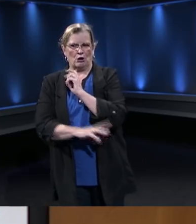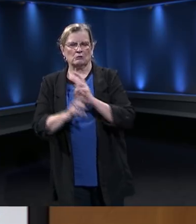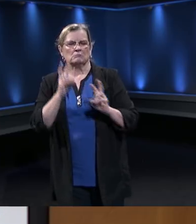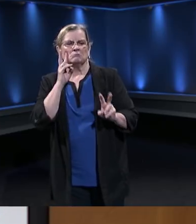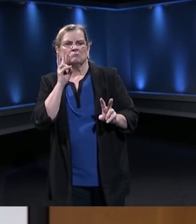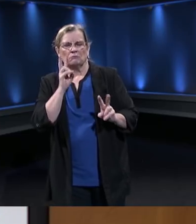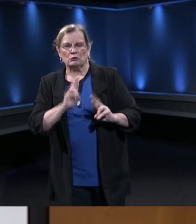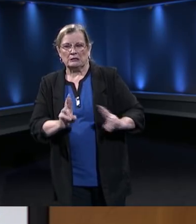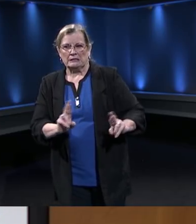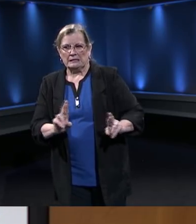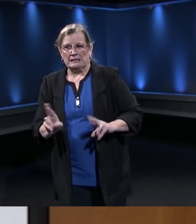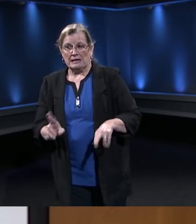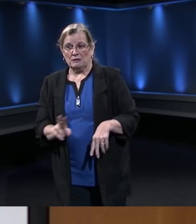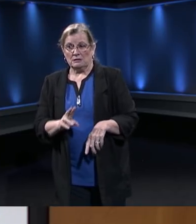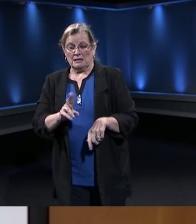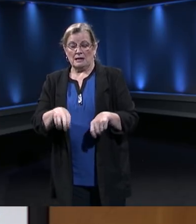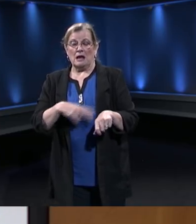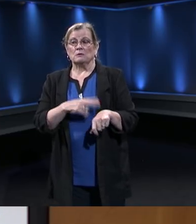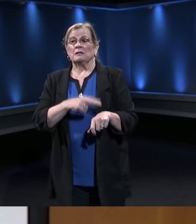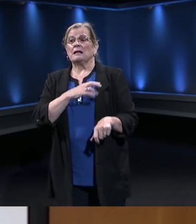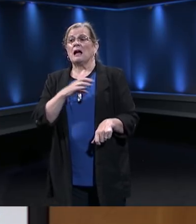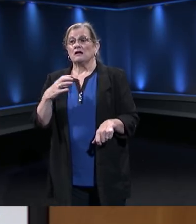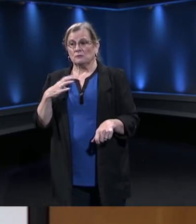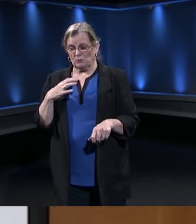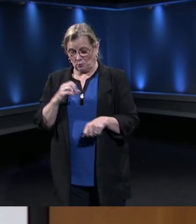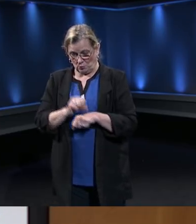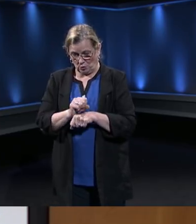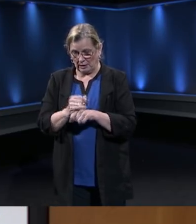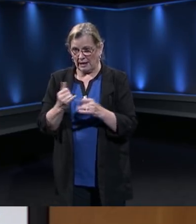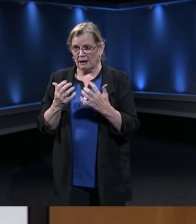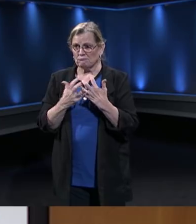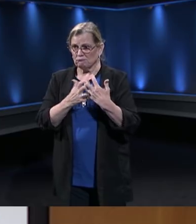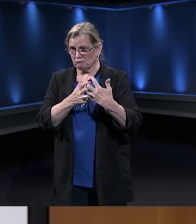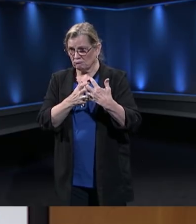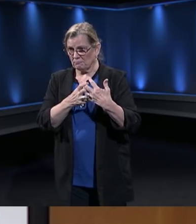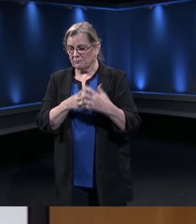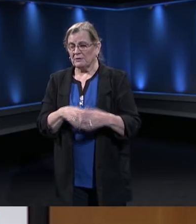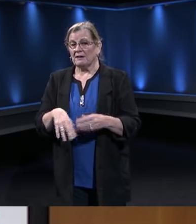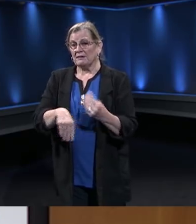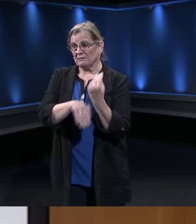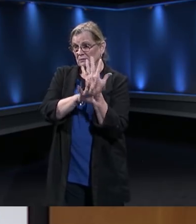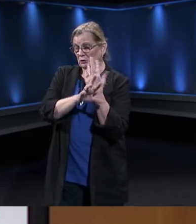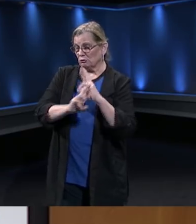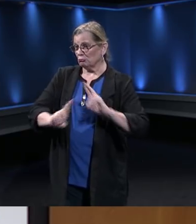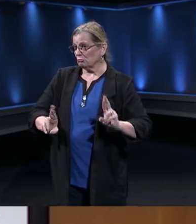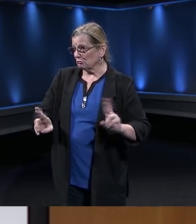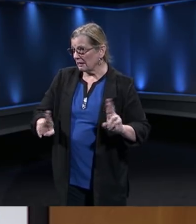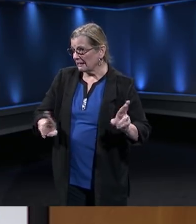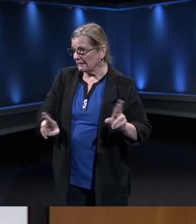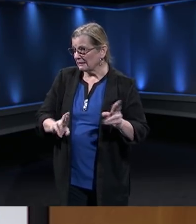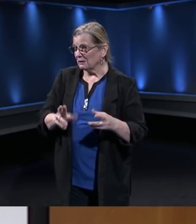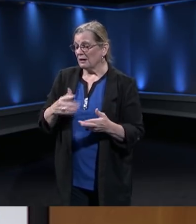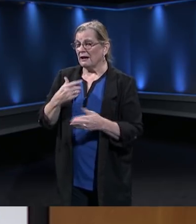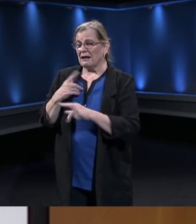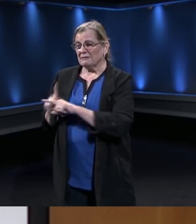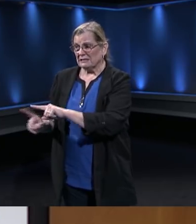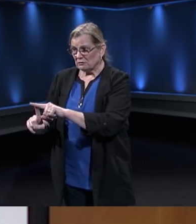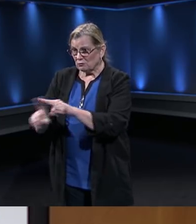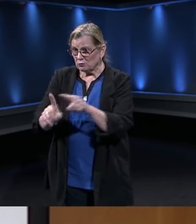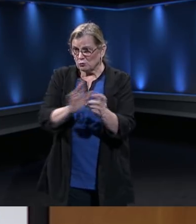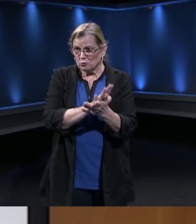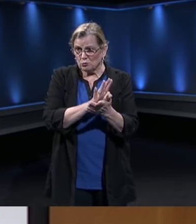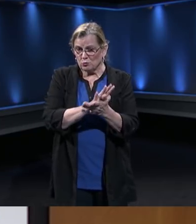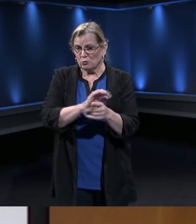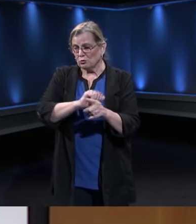National Council. And so once we have that virtual option, we are working with different schools to do those trainings with groups